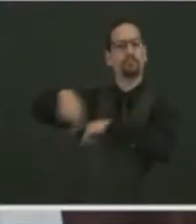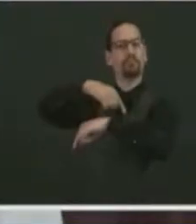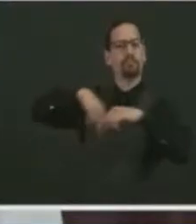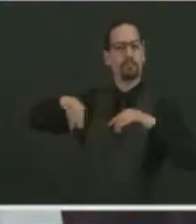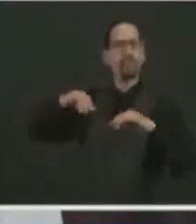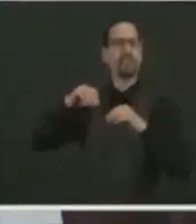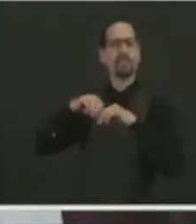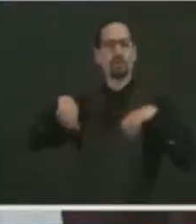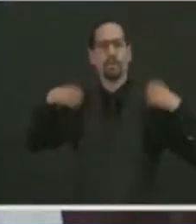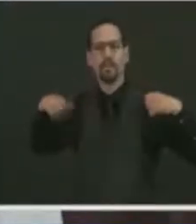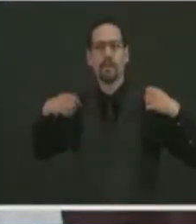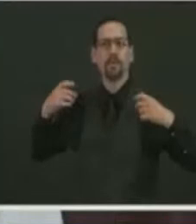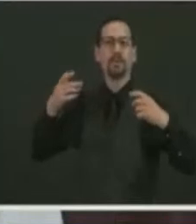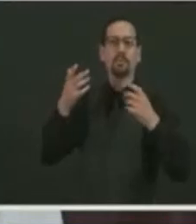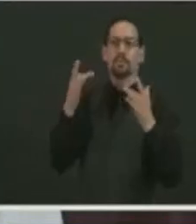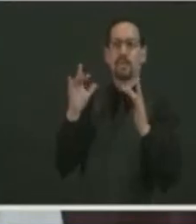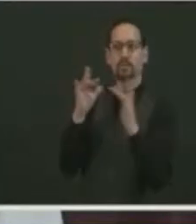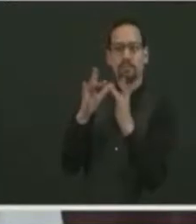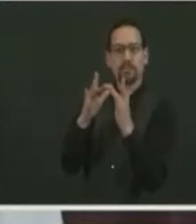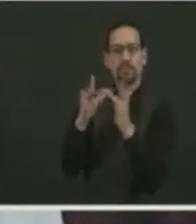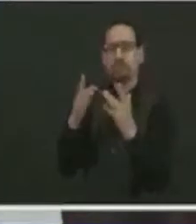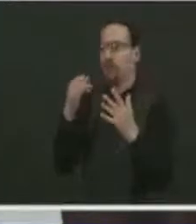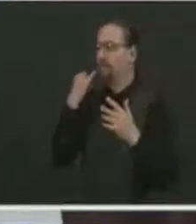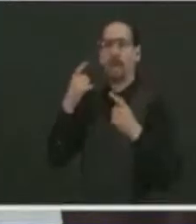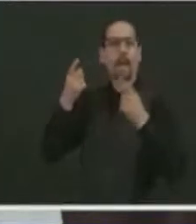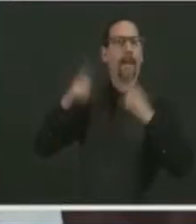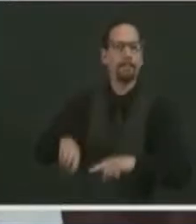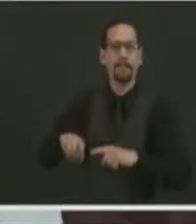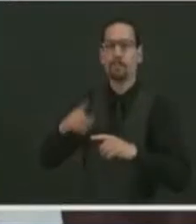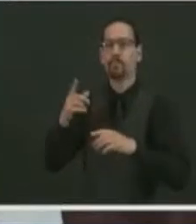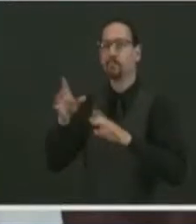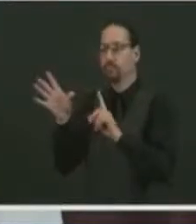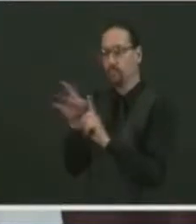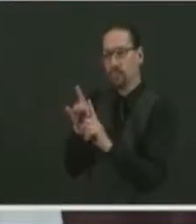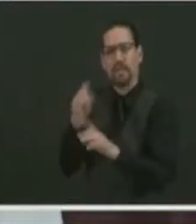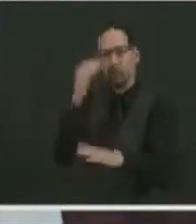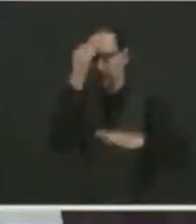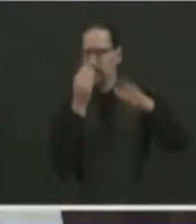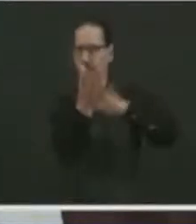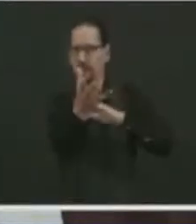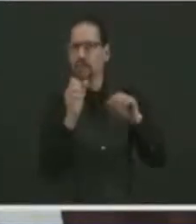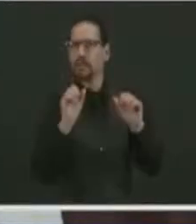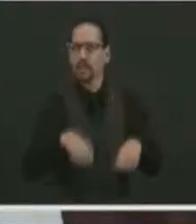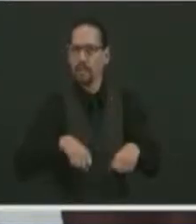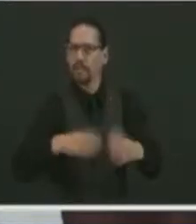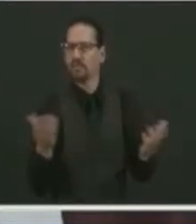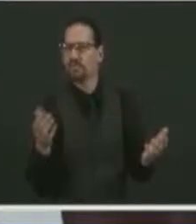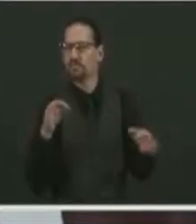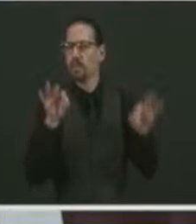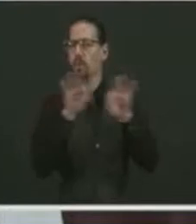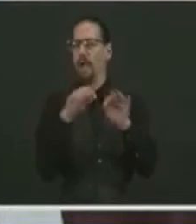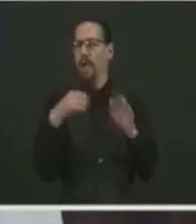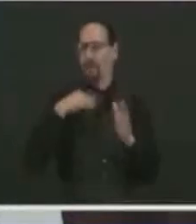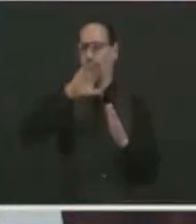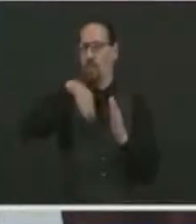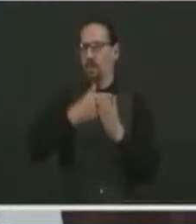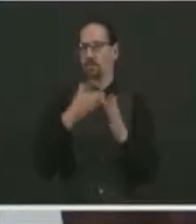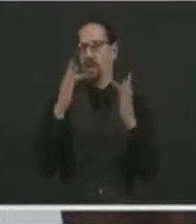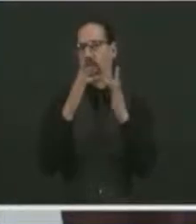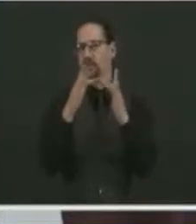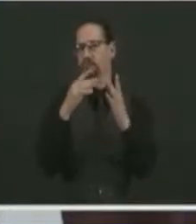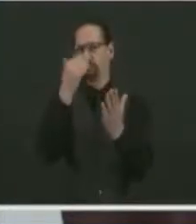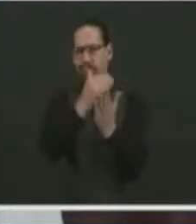be thoroughly sanitized in between each use, and activities that are really close in contact, like boxing